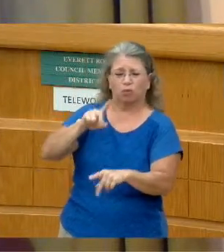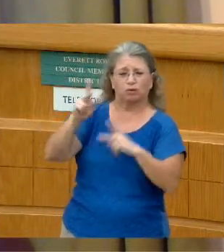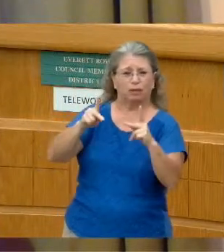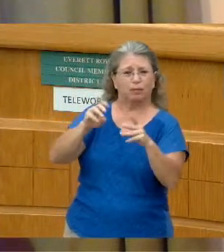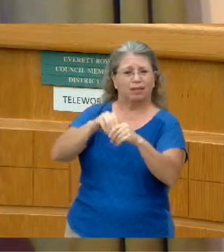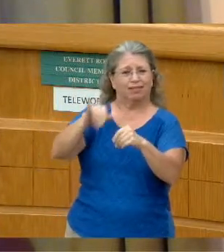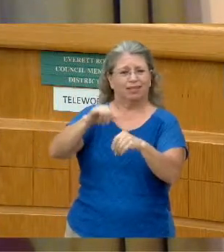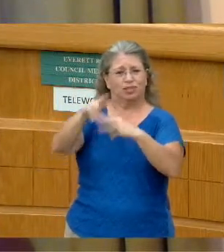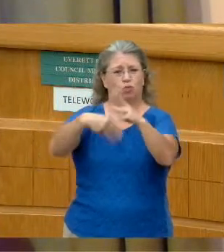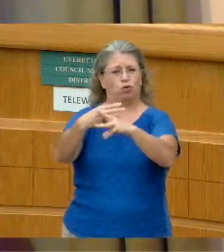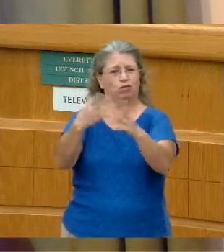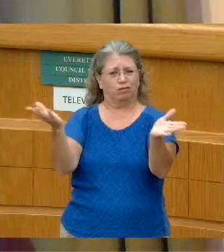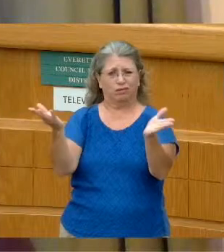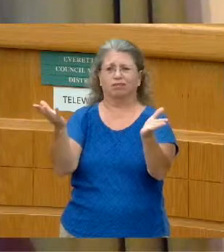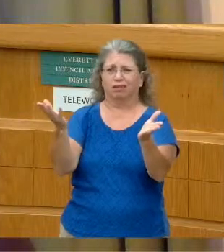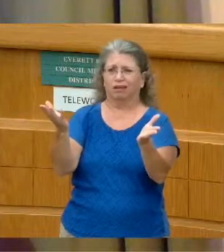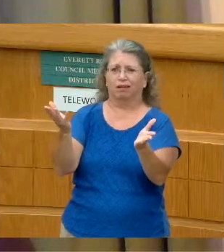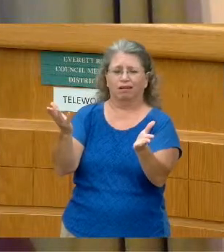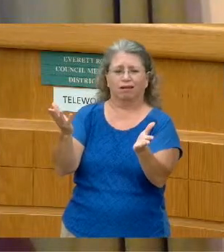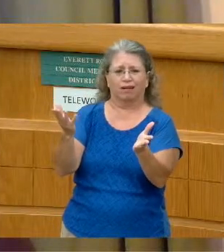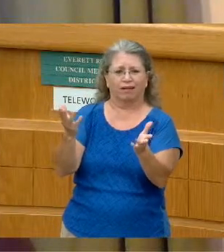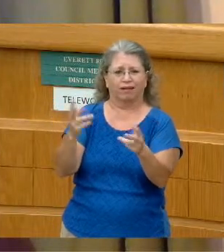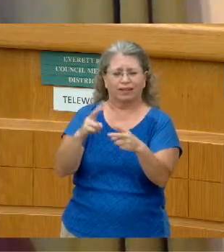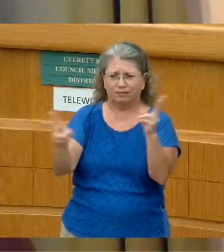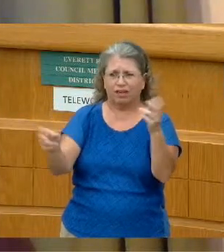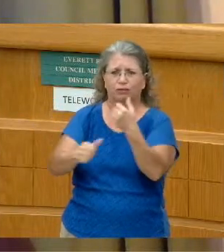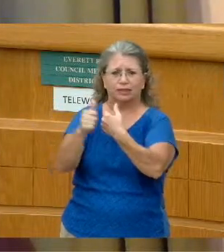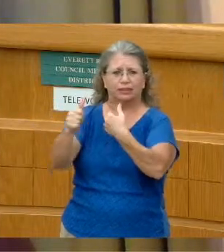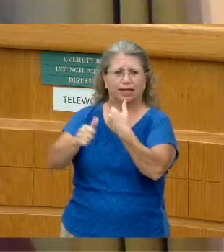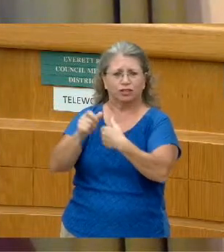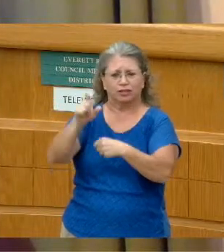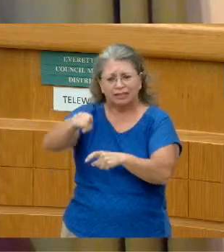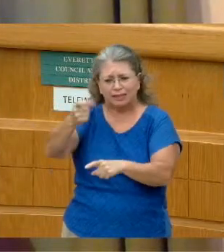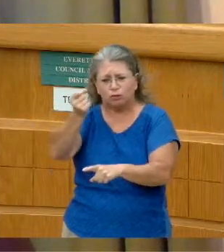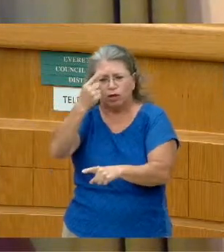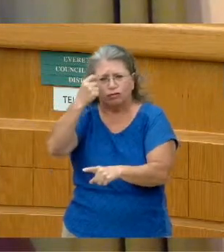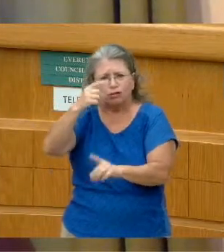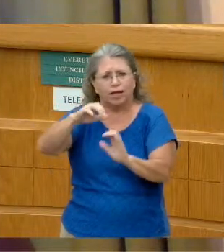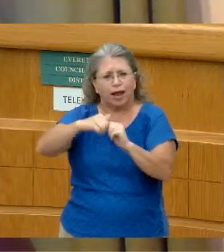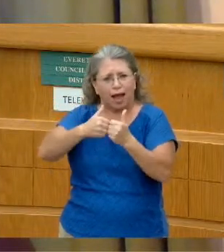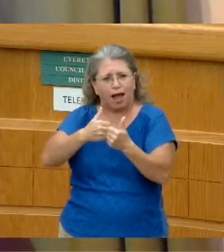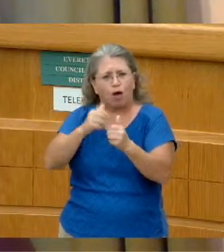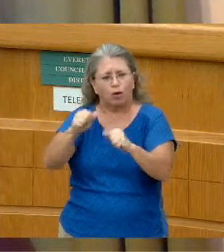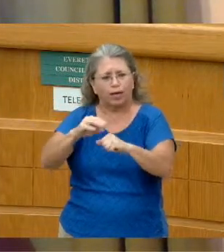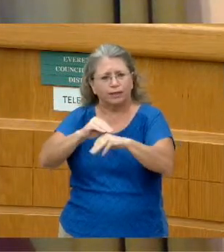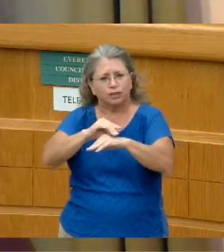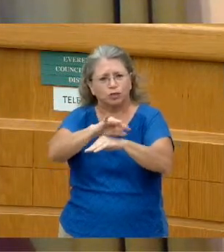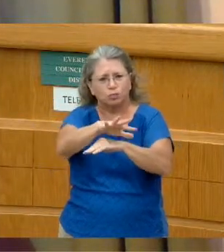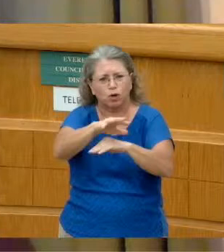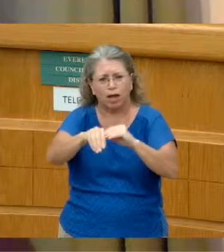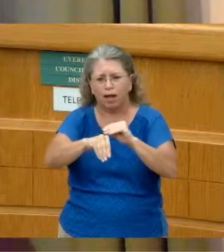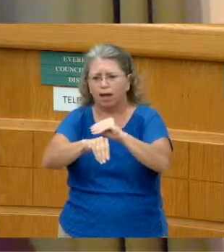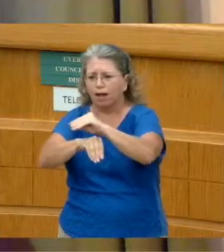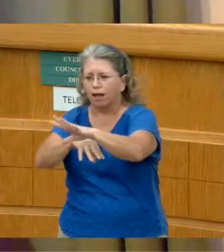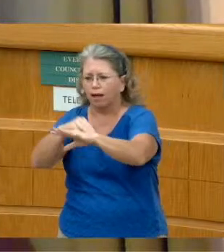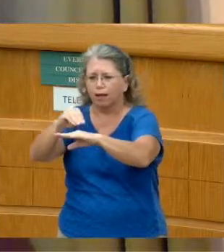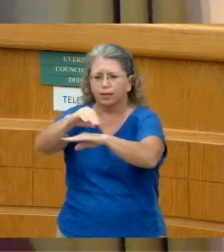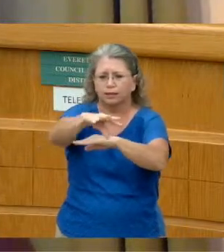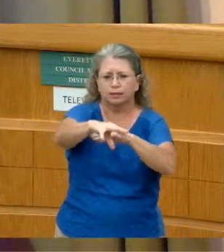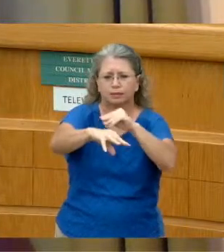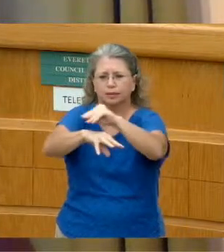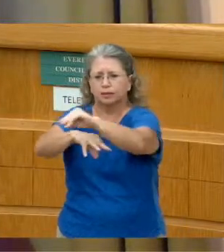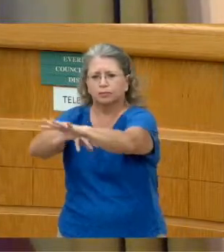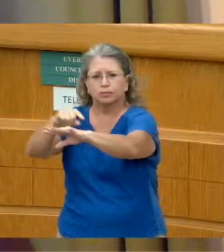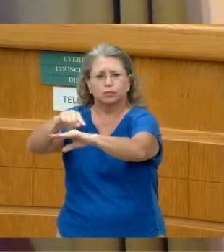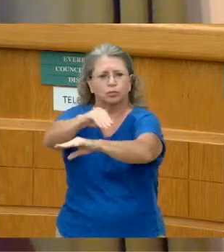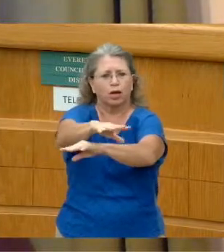harmful and must understand how this germ is spread from person to person if we're going to be successful in stopping the spread.